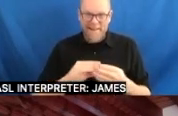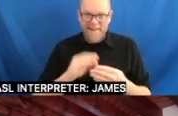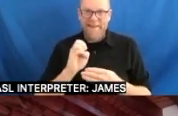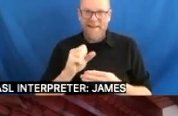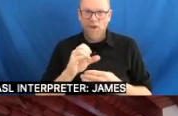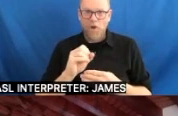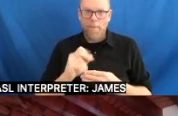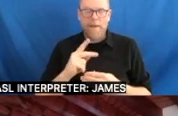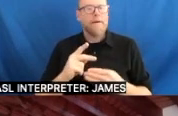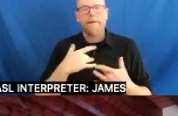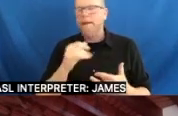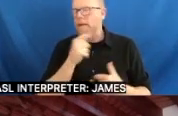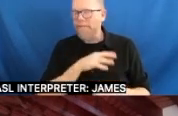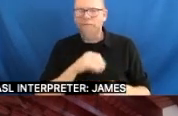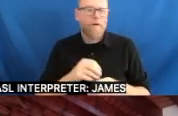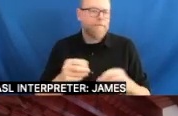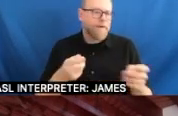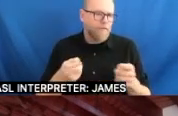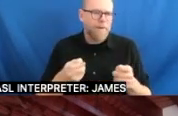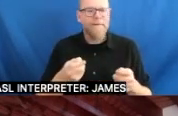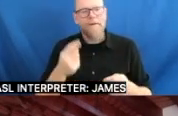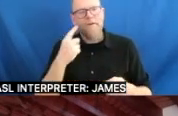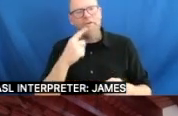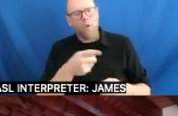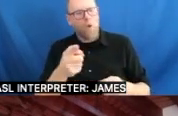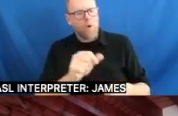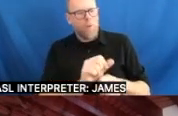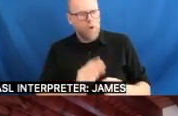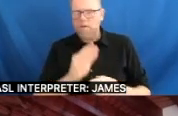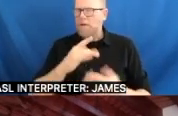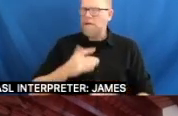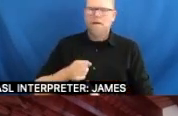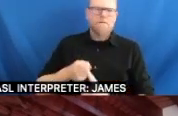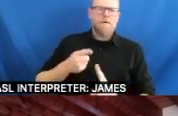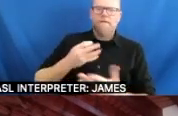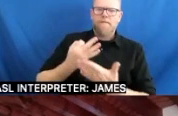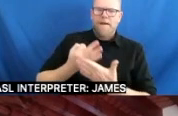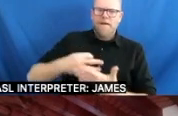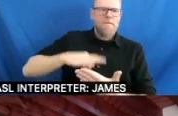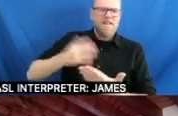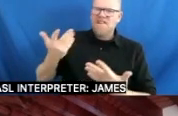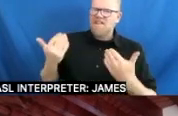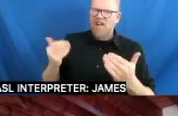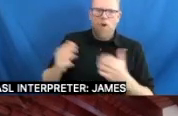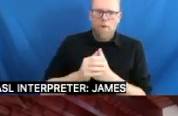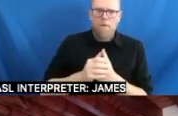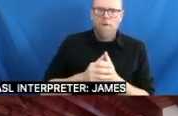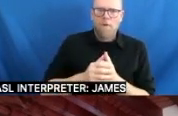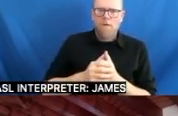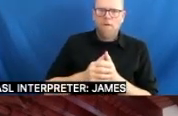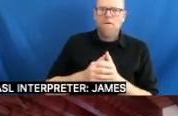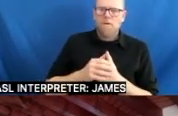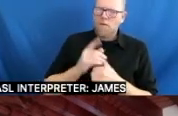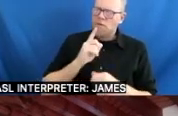in governance or management to the workers. It is purely a financial benefit for the workers to tie